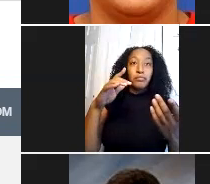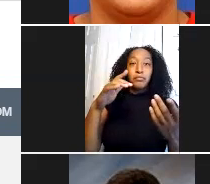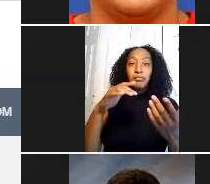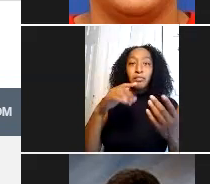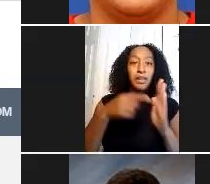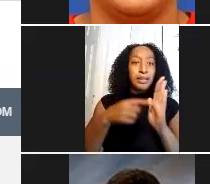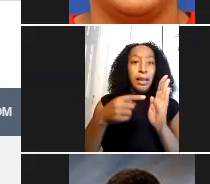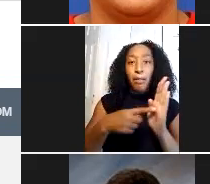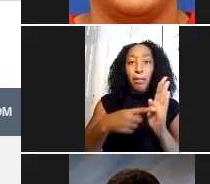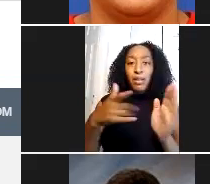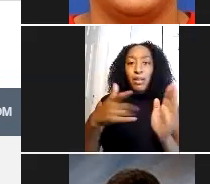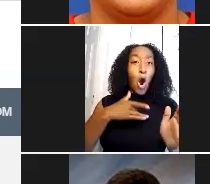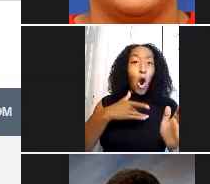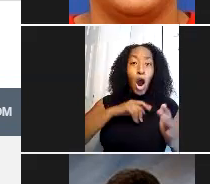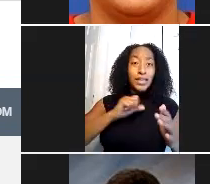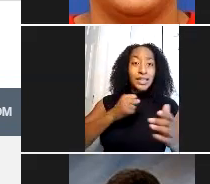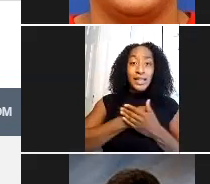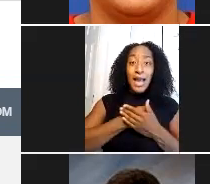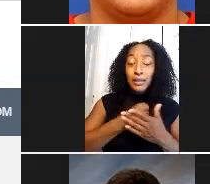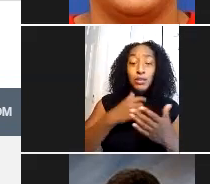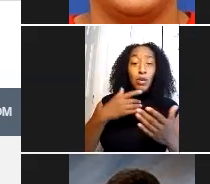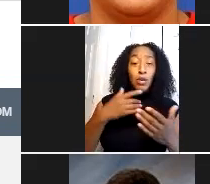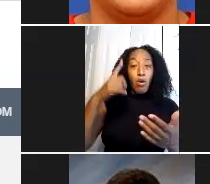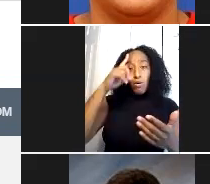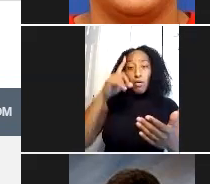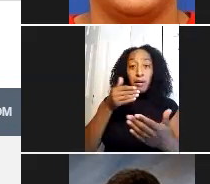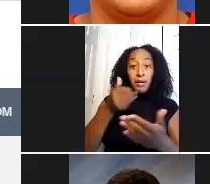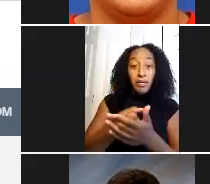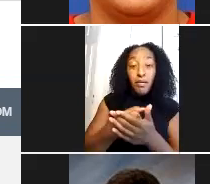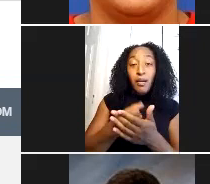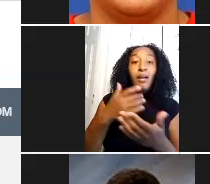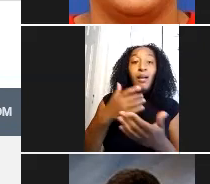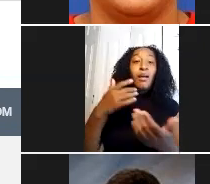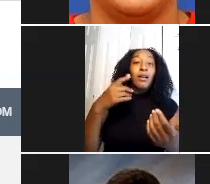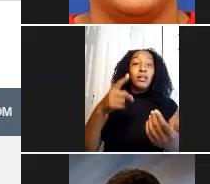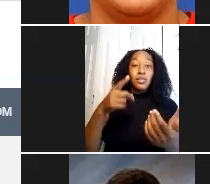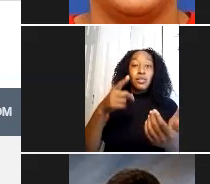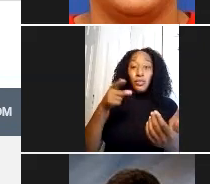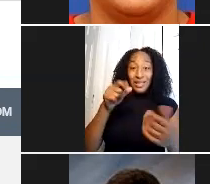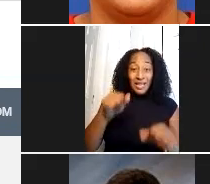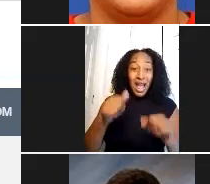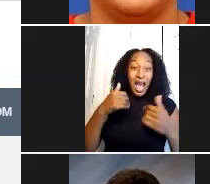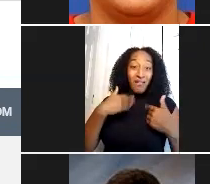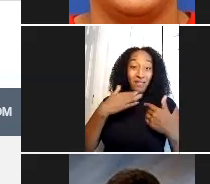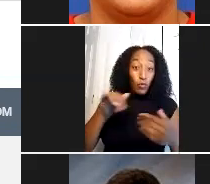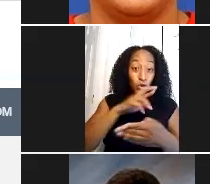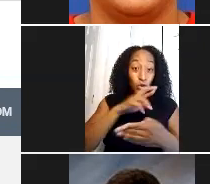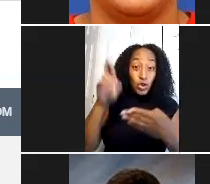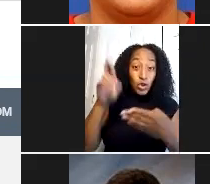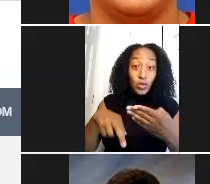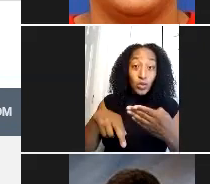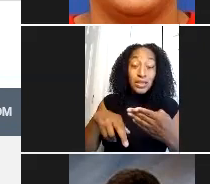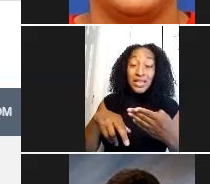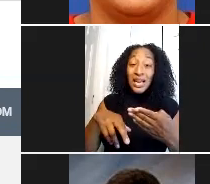some type of adverse results? And so, you wonder, were they being ethical when